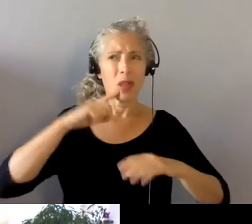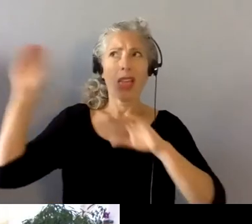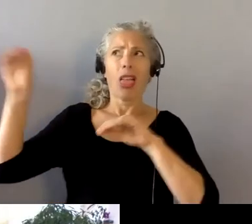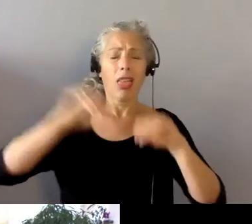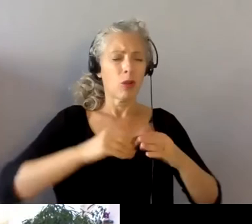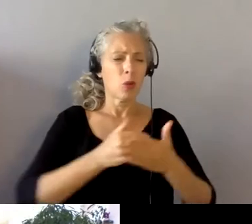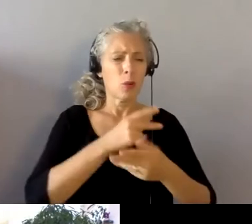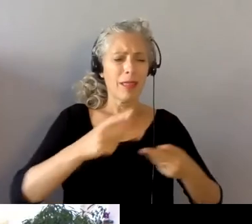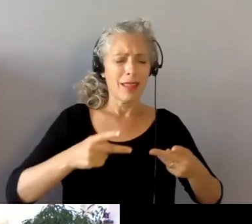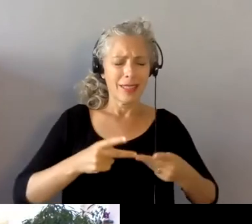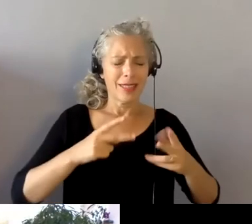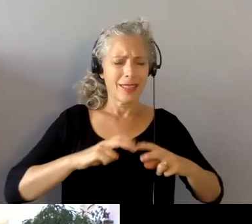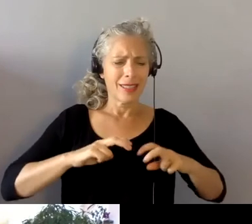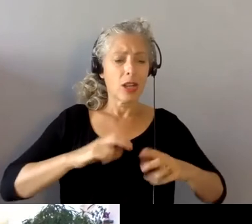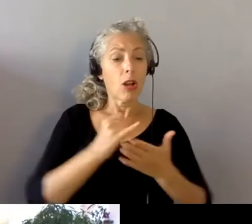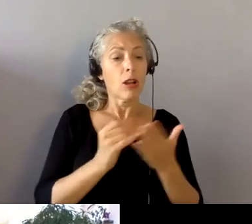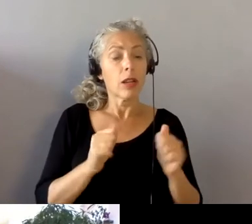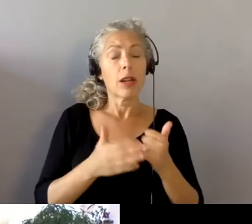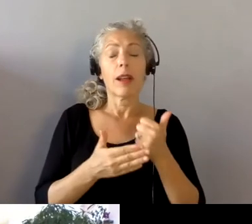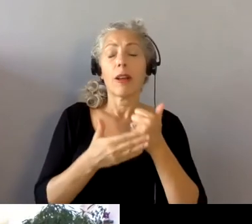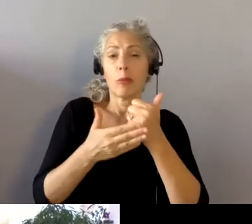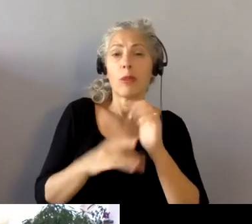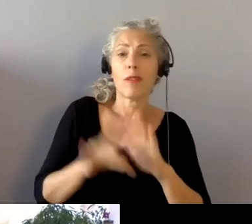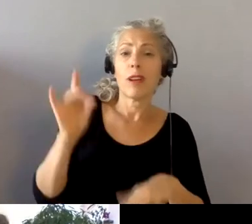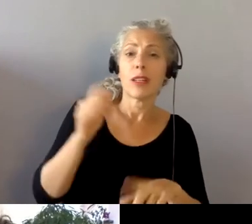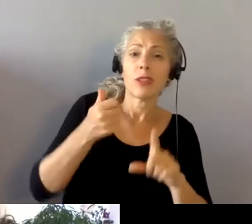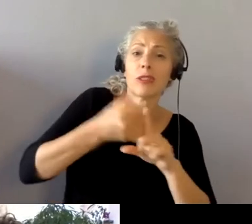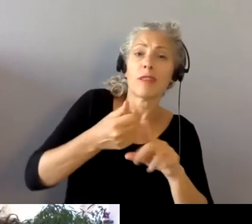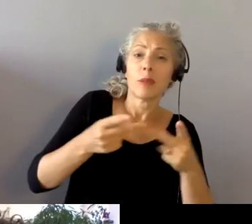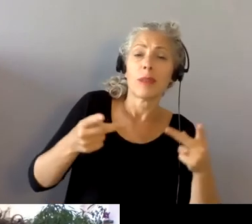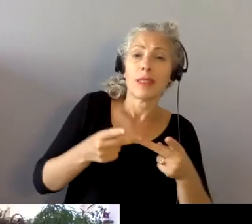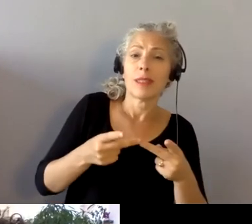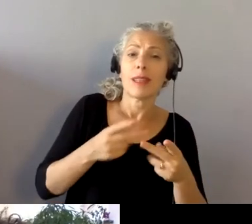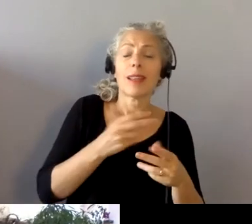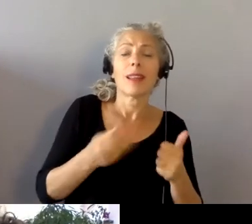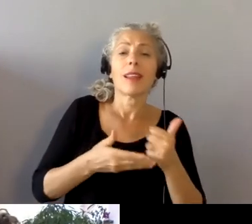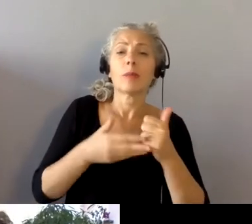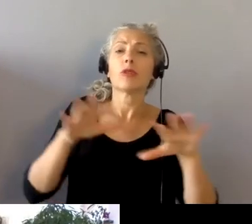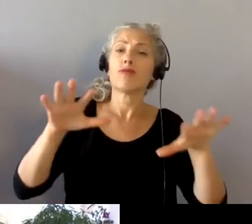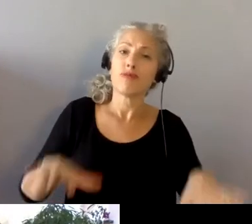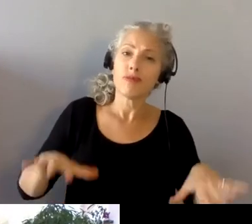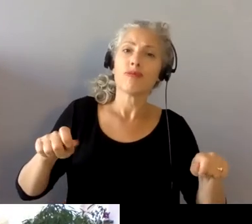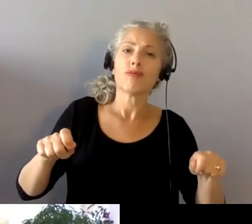really reorient and find one's place, and how to claim place.